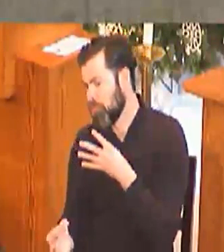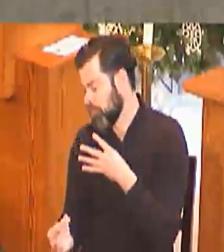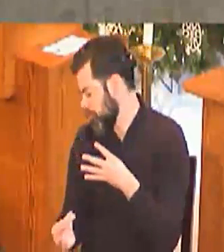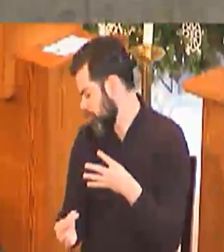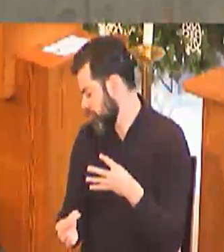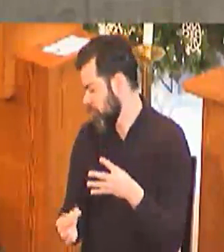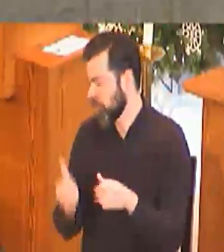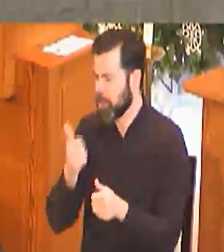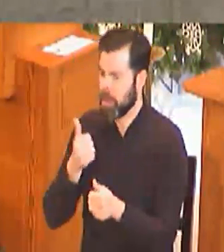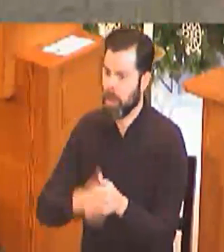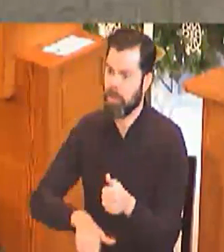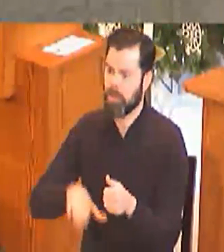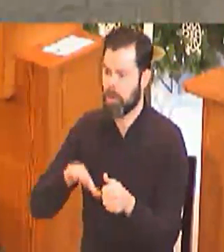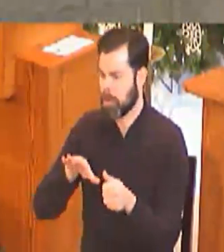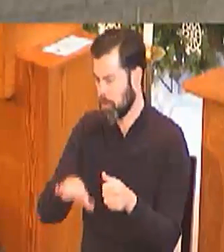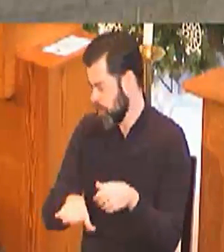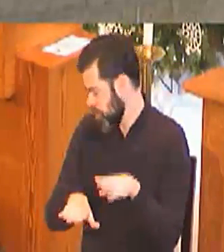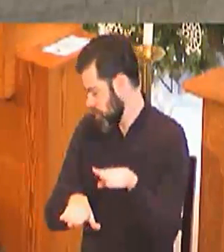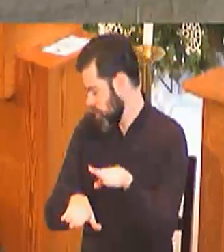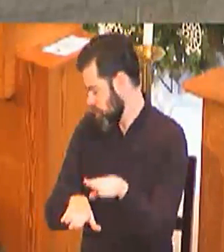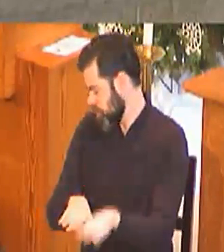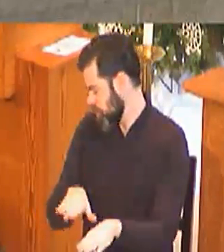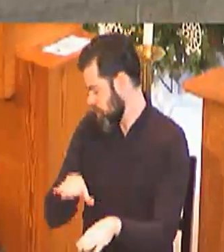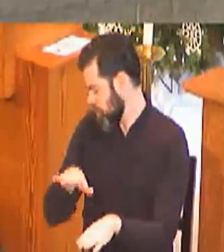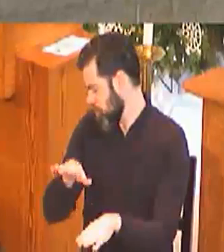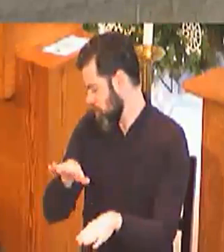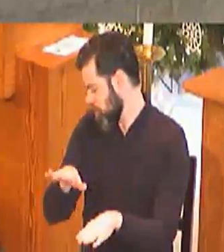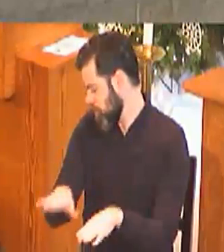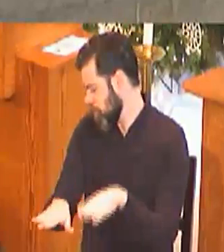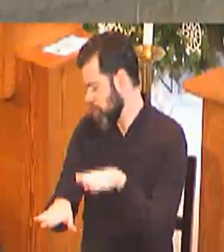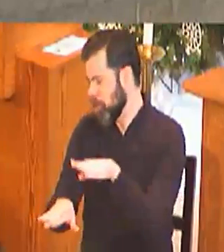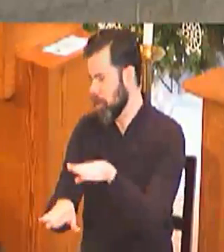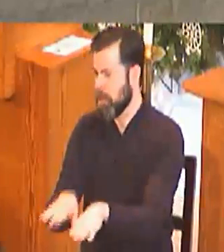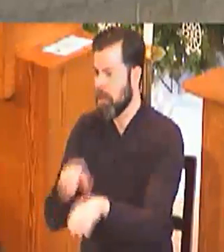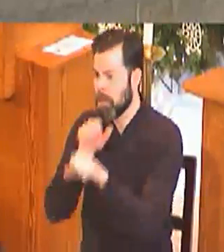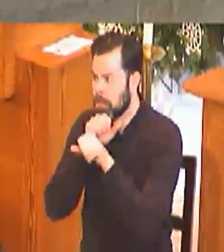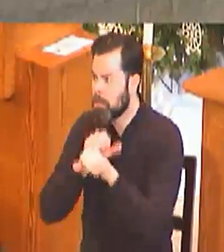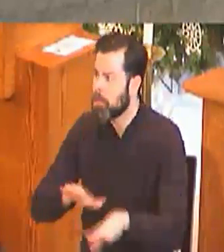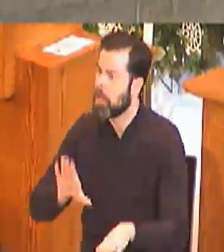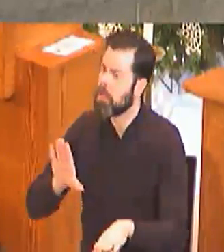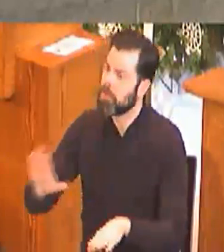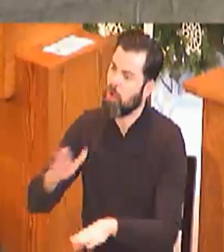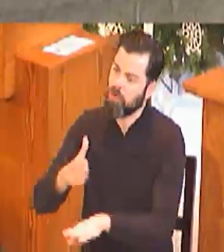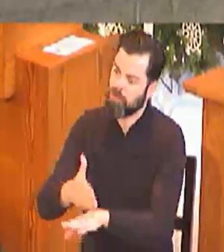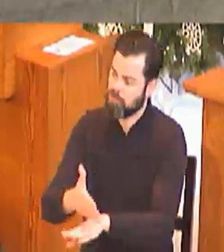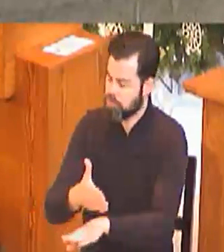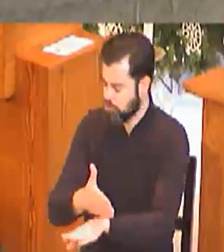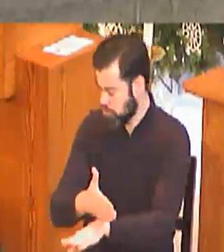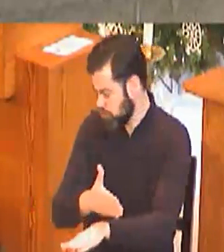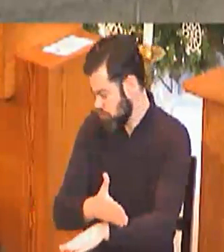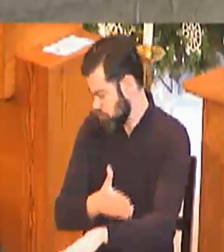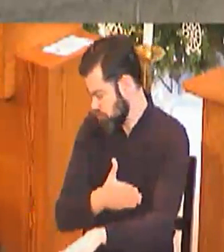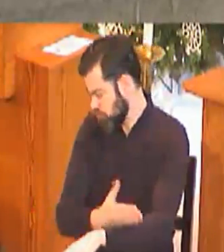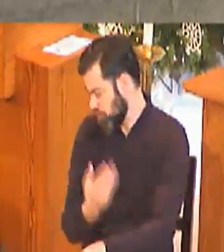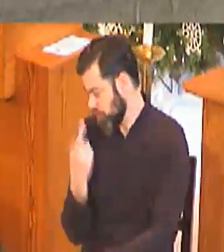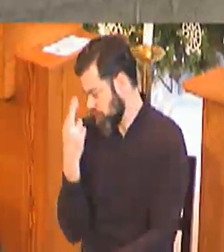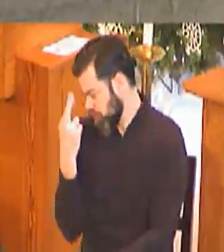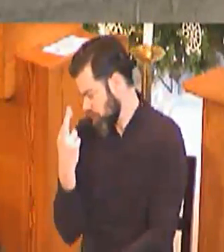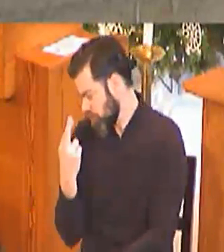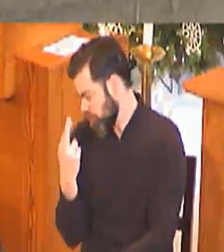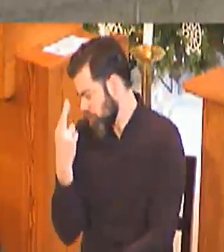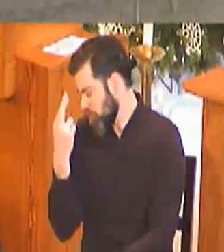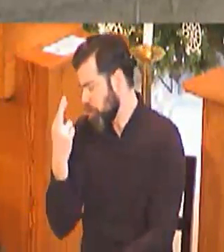every step you take, bless the progress that you make. The reason you